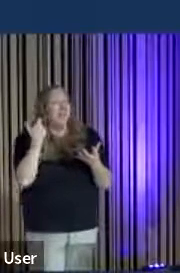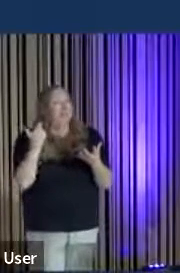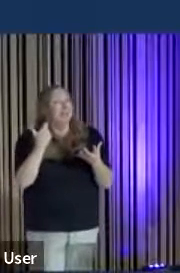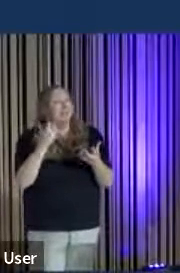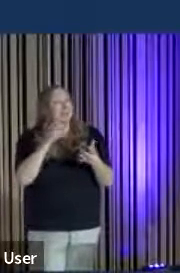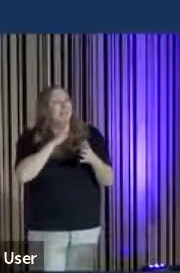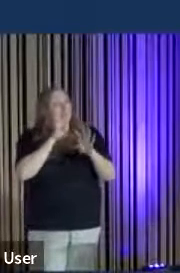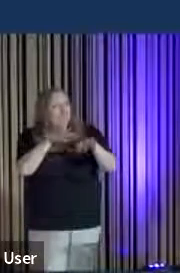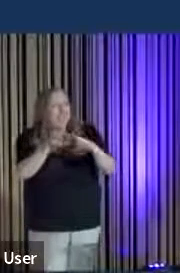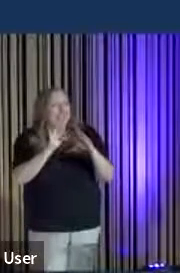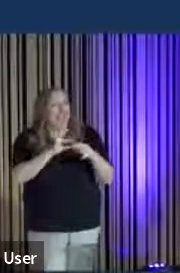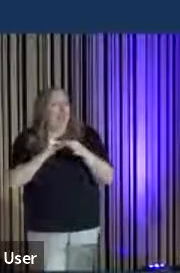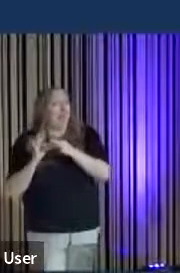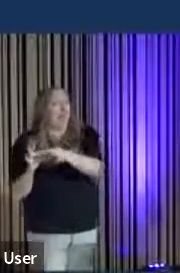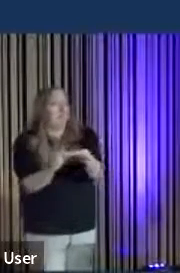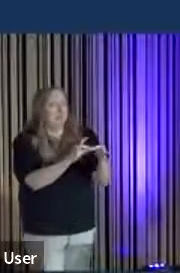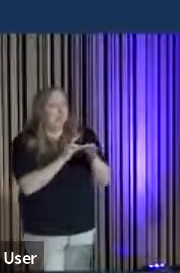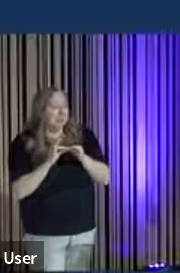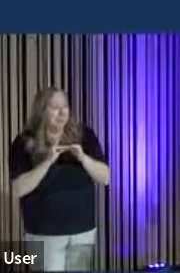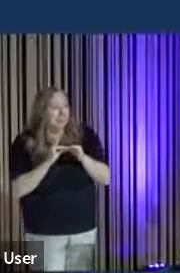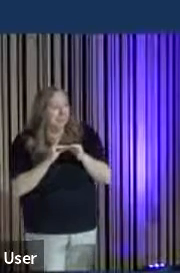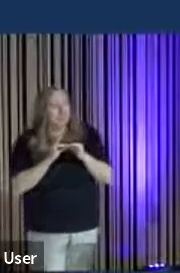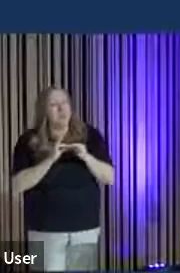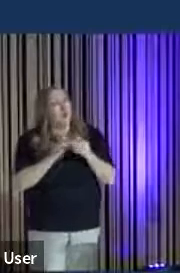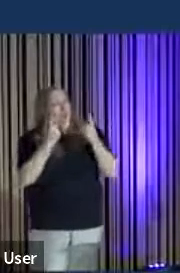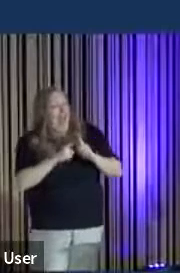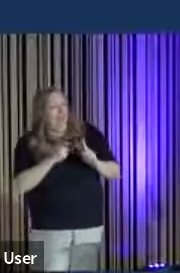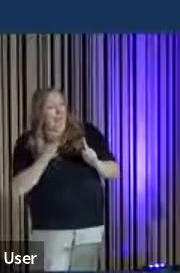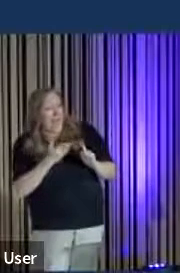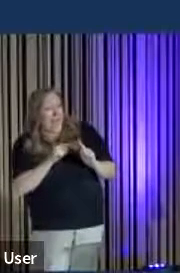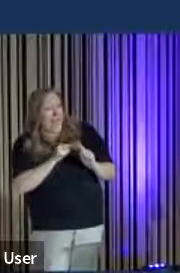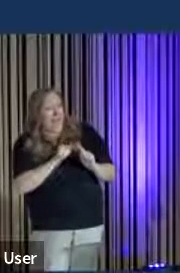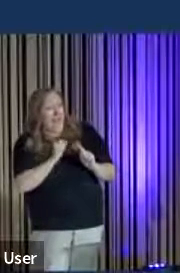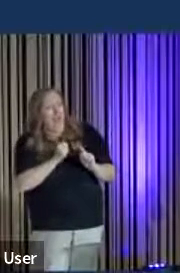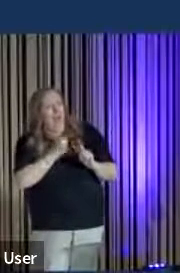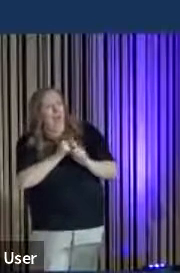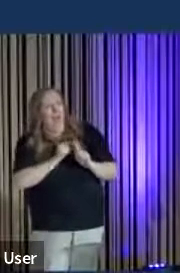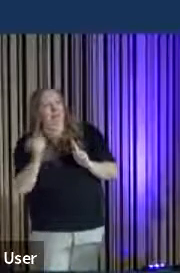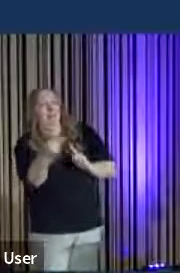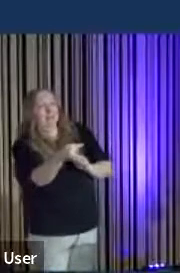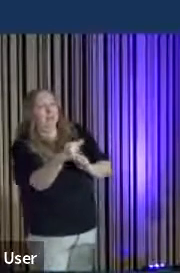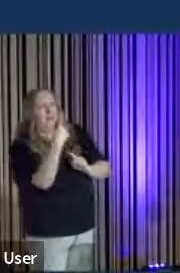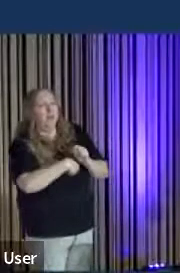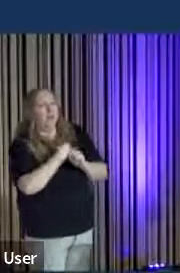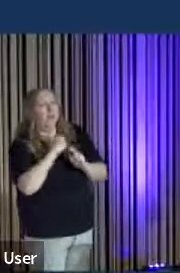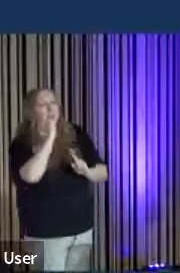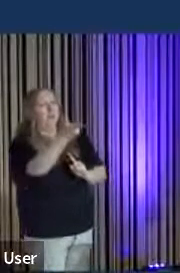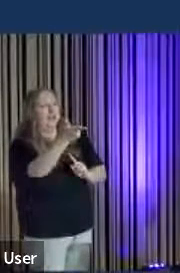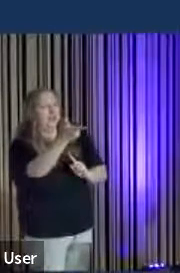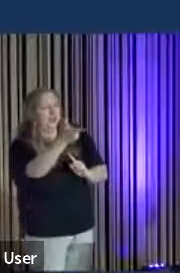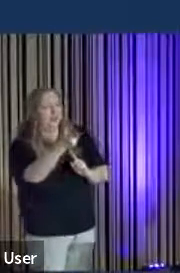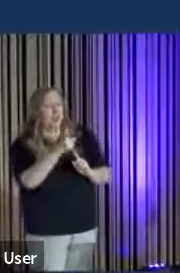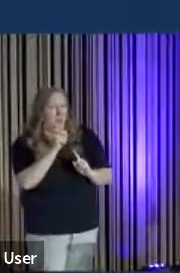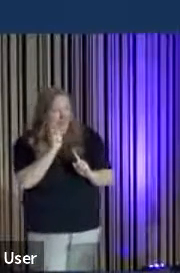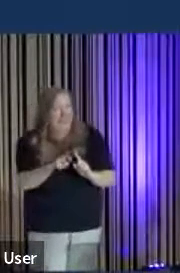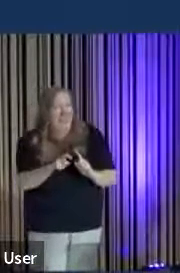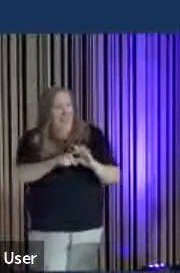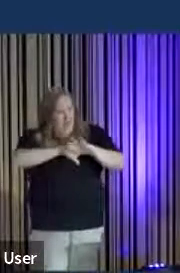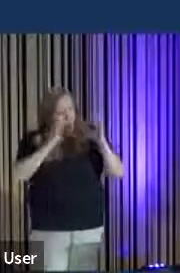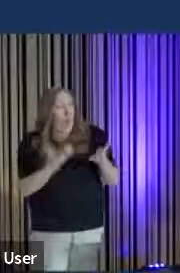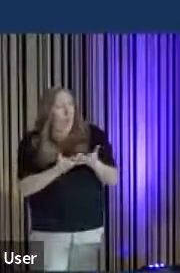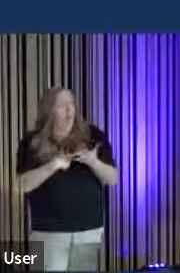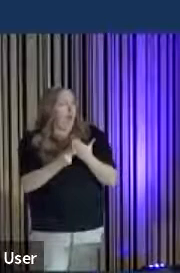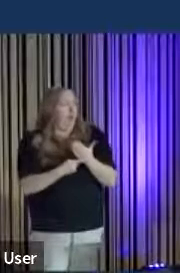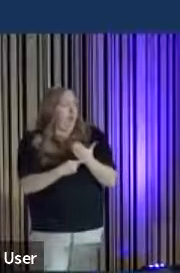a week, a month, a year later. So we need a global coverage for this sort of project. And we need